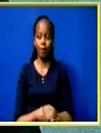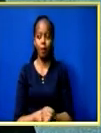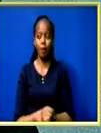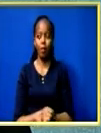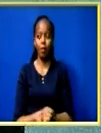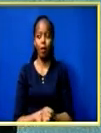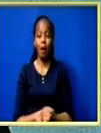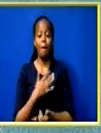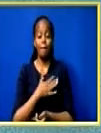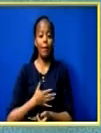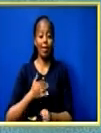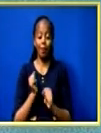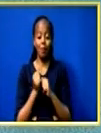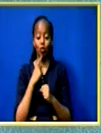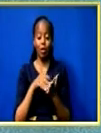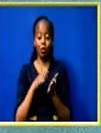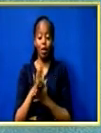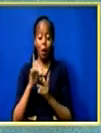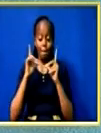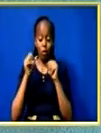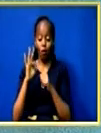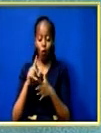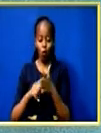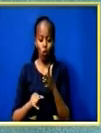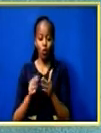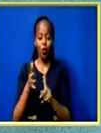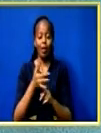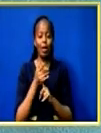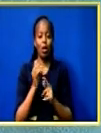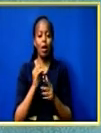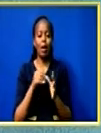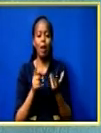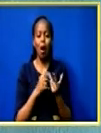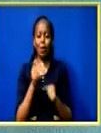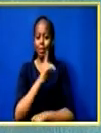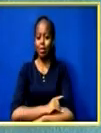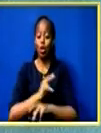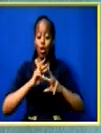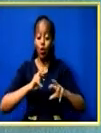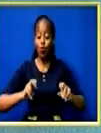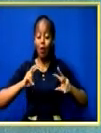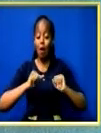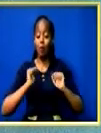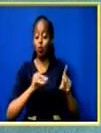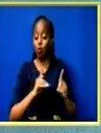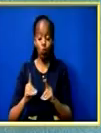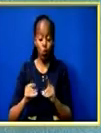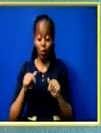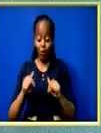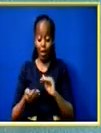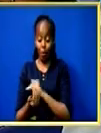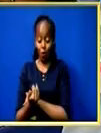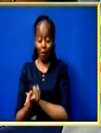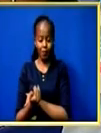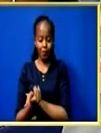assignment. And please make sure you send us photos of whatever you will find. In how many days, Mwalimu? You're investigating. You can do it in the morning